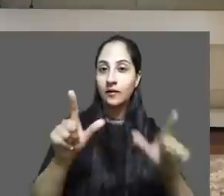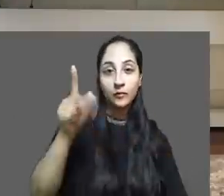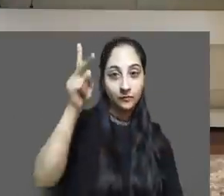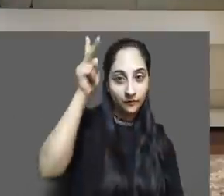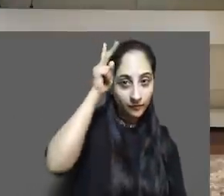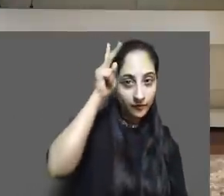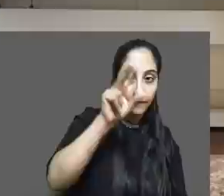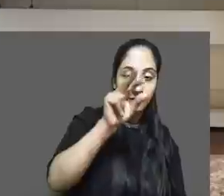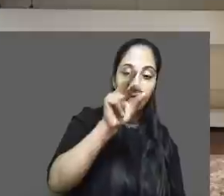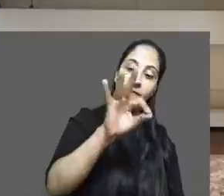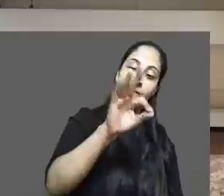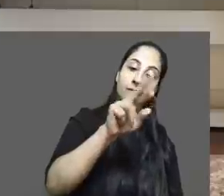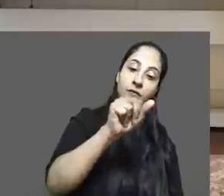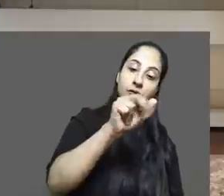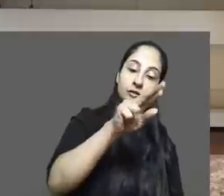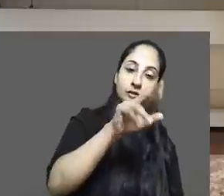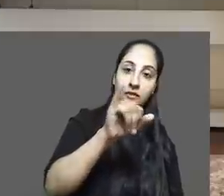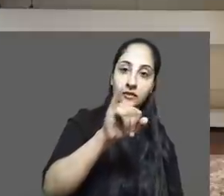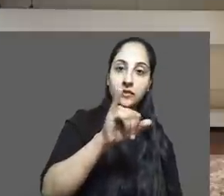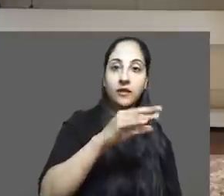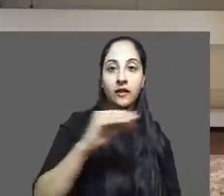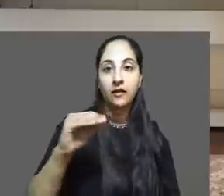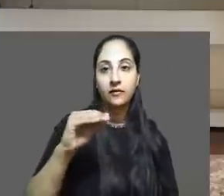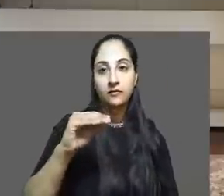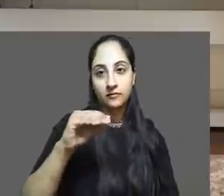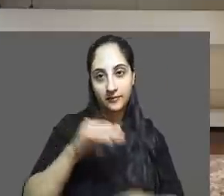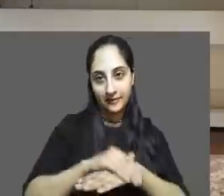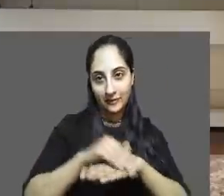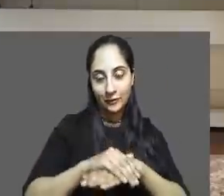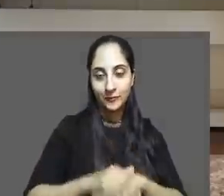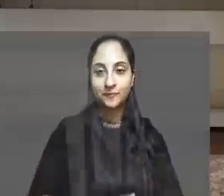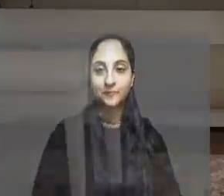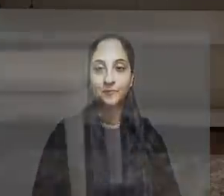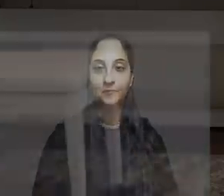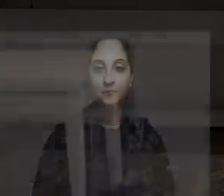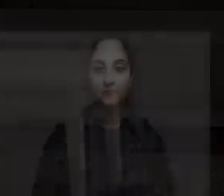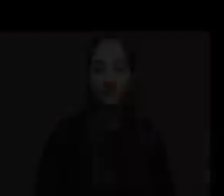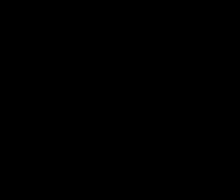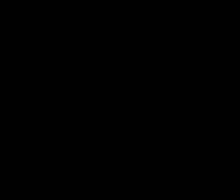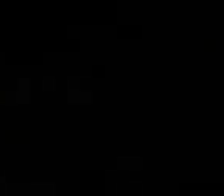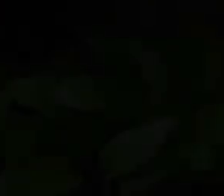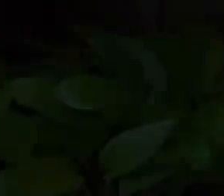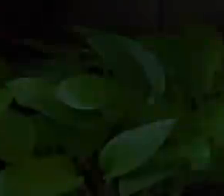it in Farsi and English, a poem by Jalaluddin Rumi. Here is Spring.